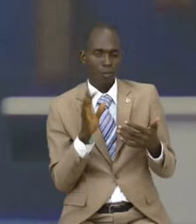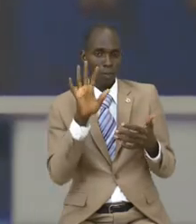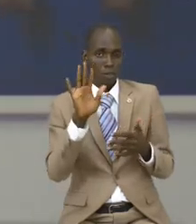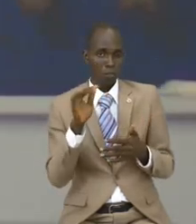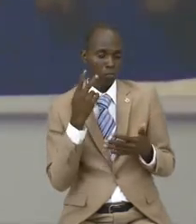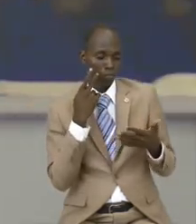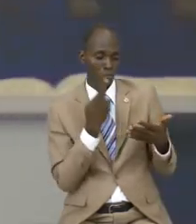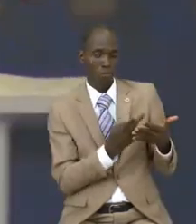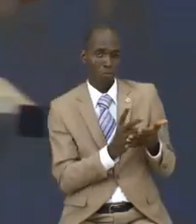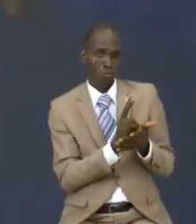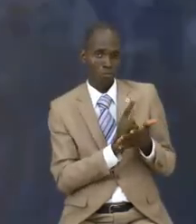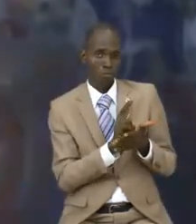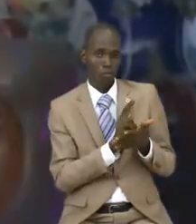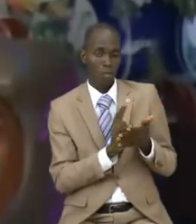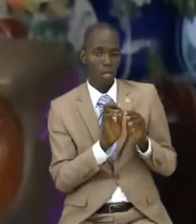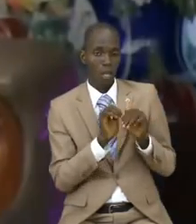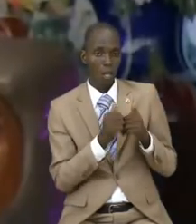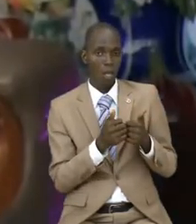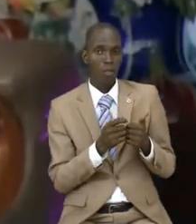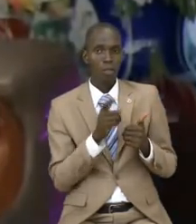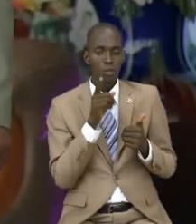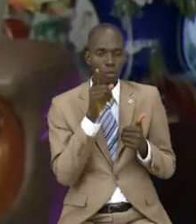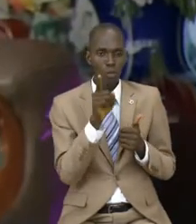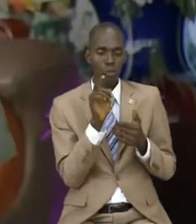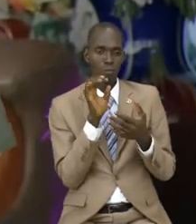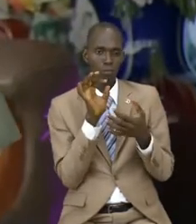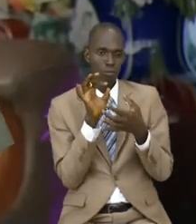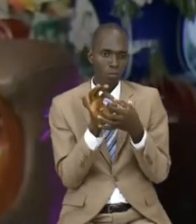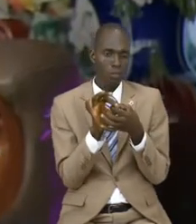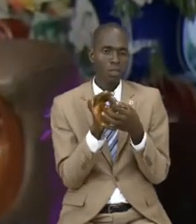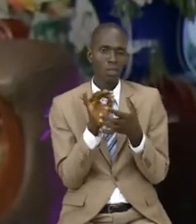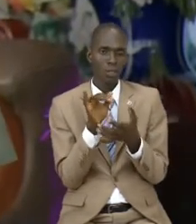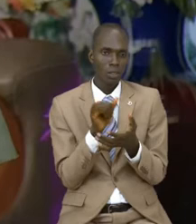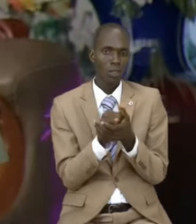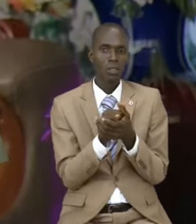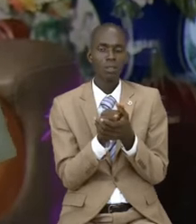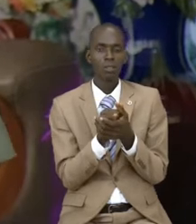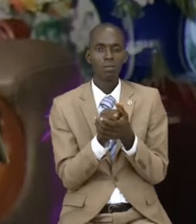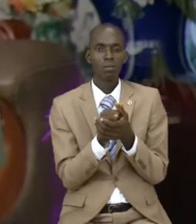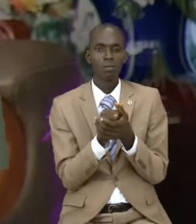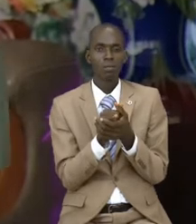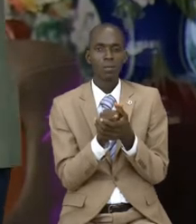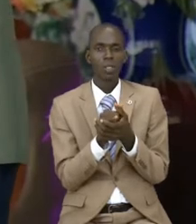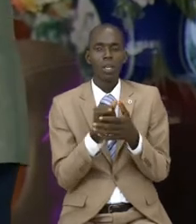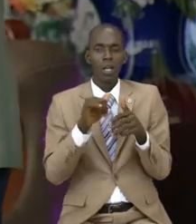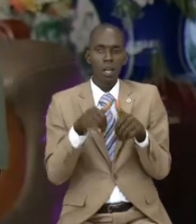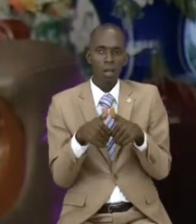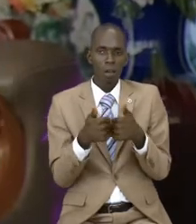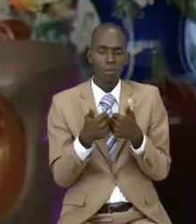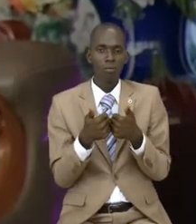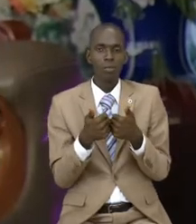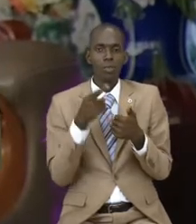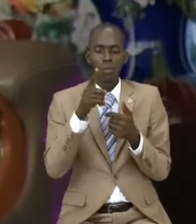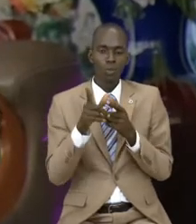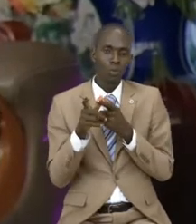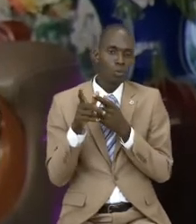now how you attach that ball, how you run that